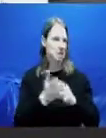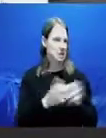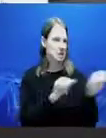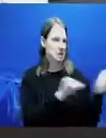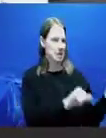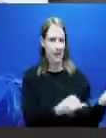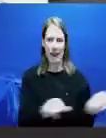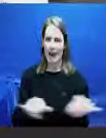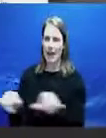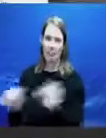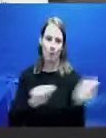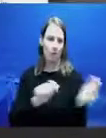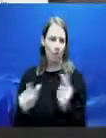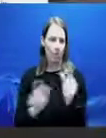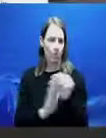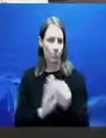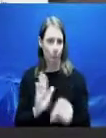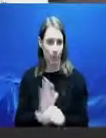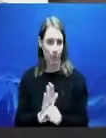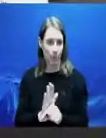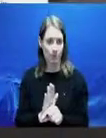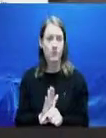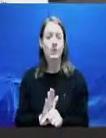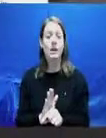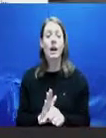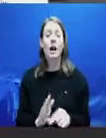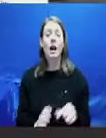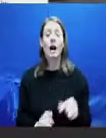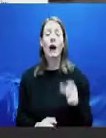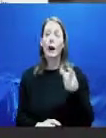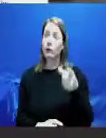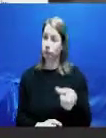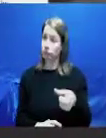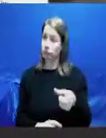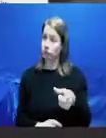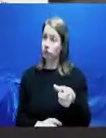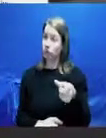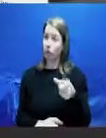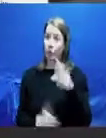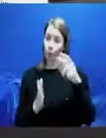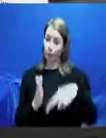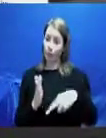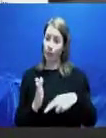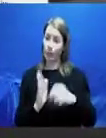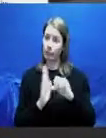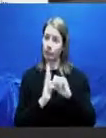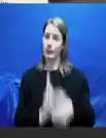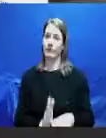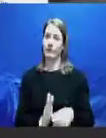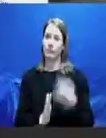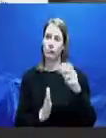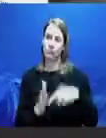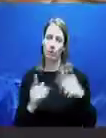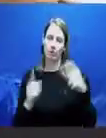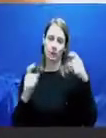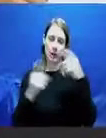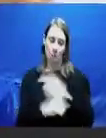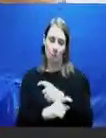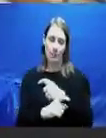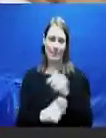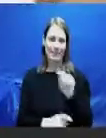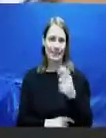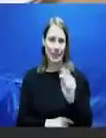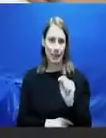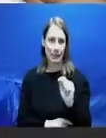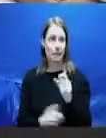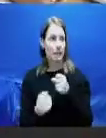standards. The reading standards place a heavy emphasis on reading complex text, supporting conclusions with evidence, and making inferences. Vines